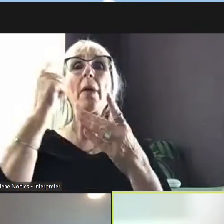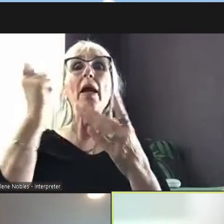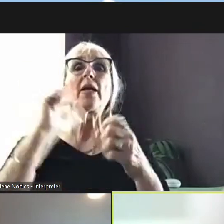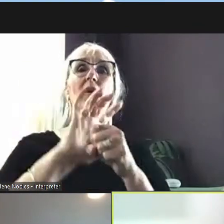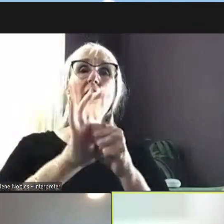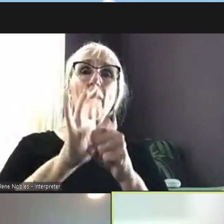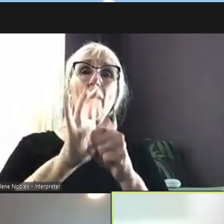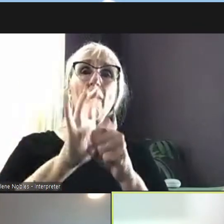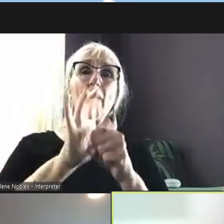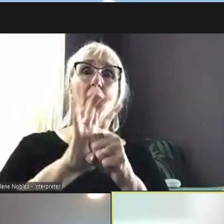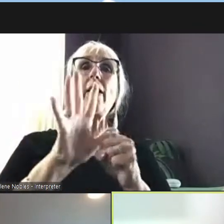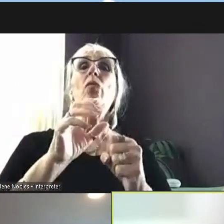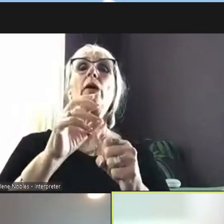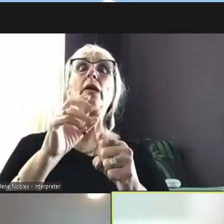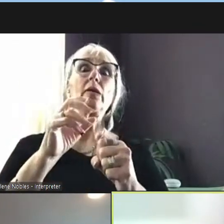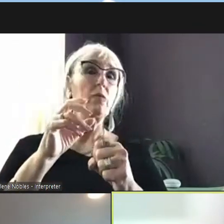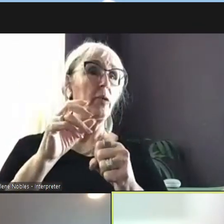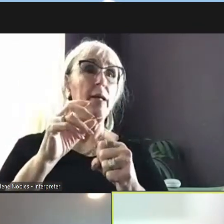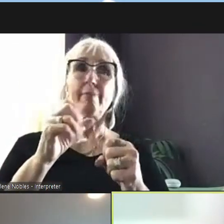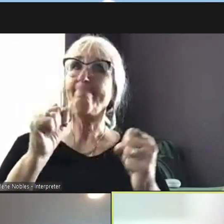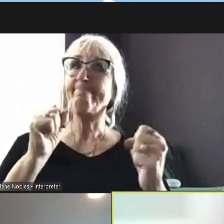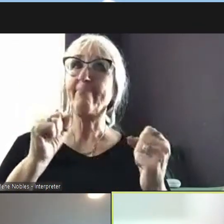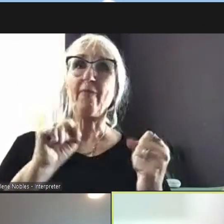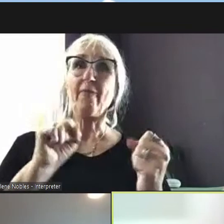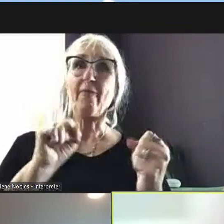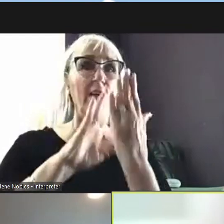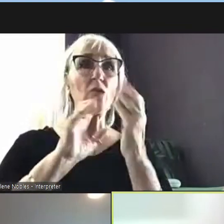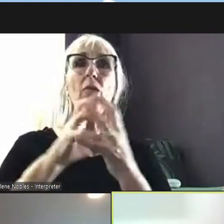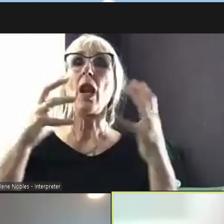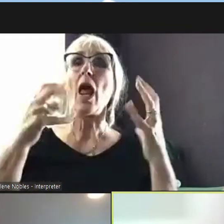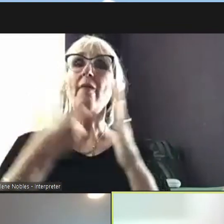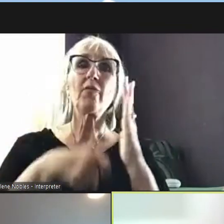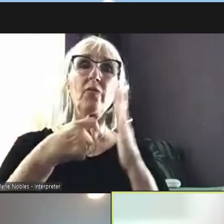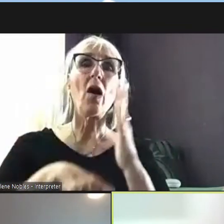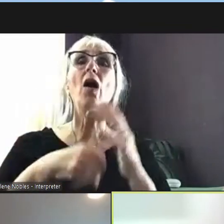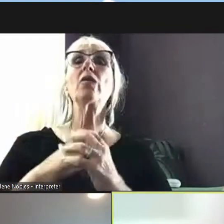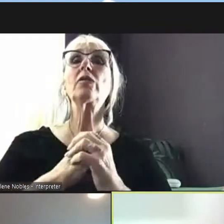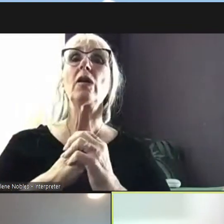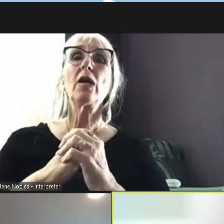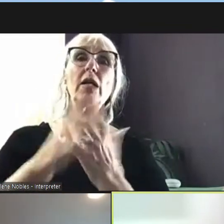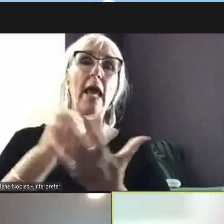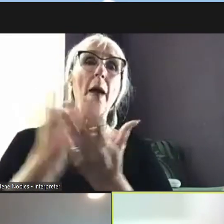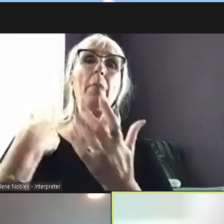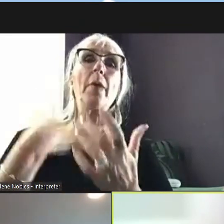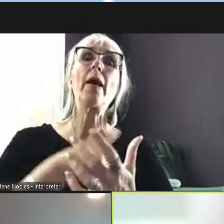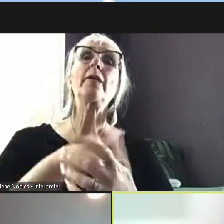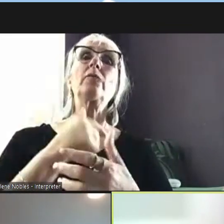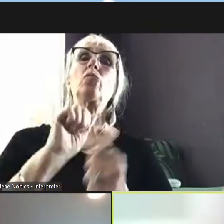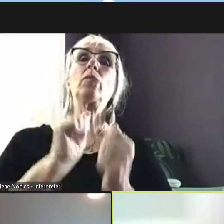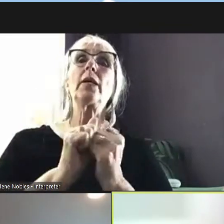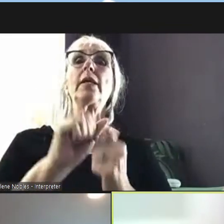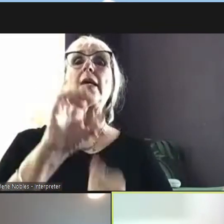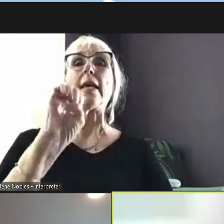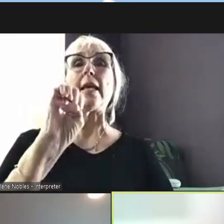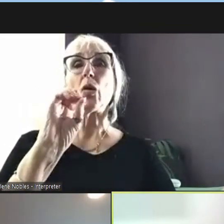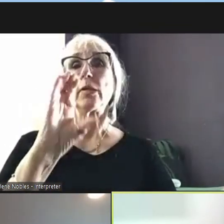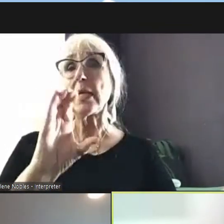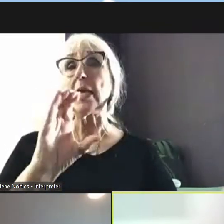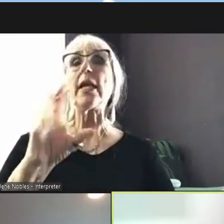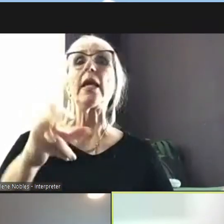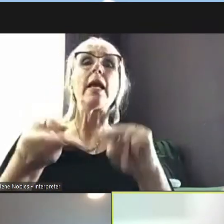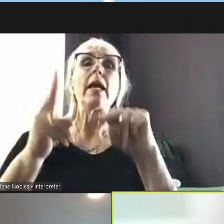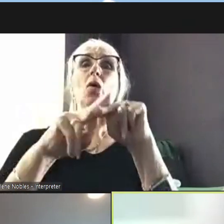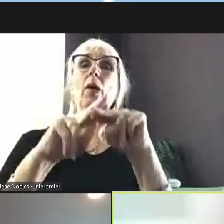costs for special services, temp services to help out with the EOC, an increase in facility rent for helping out